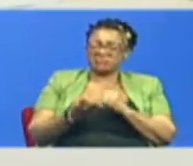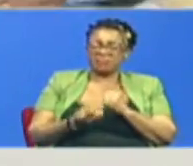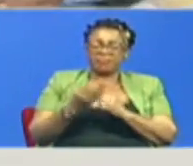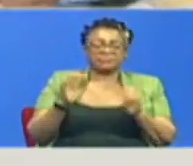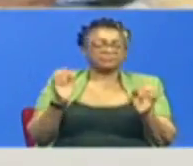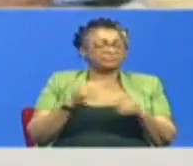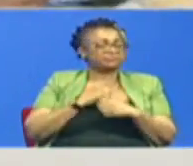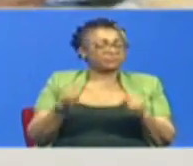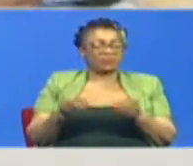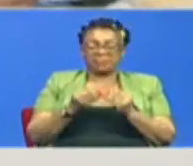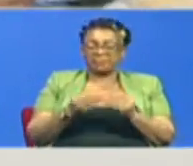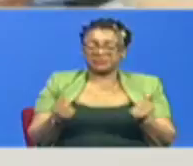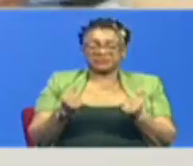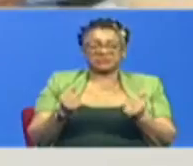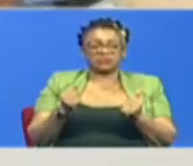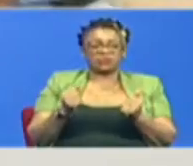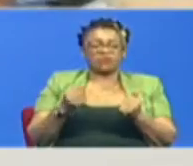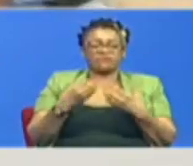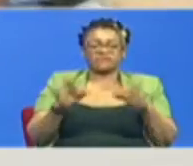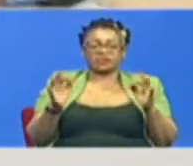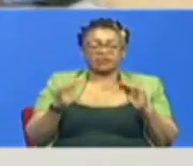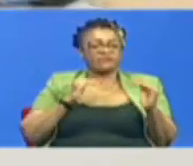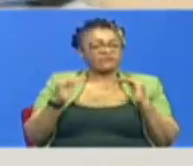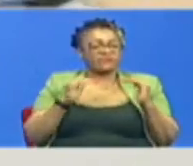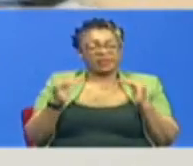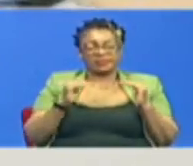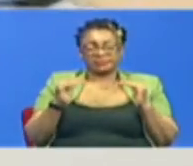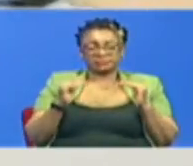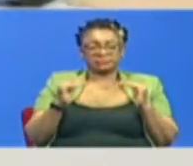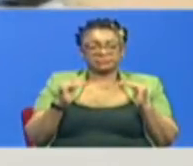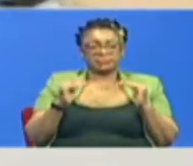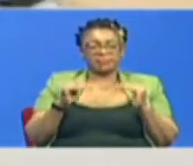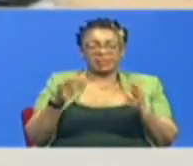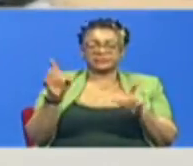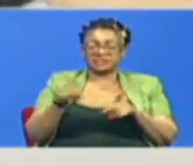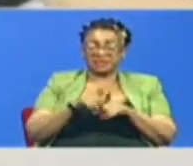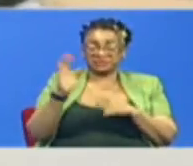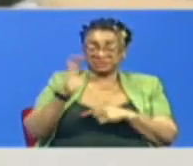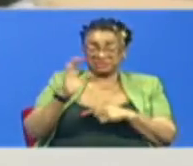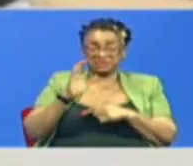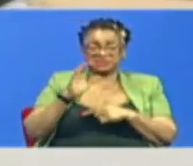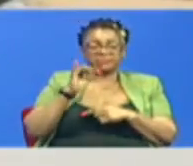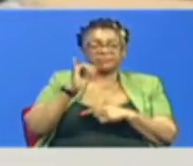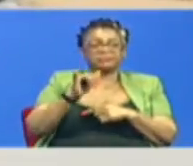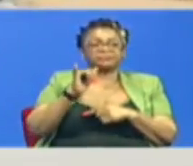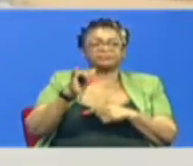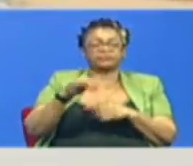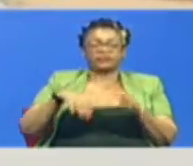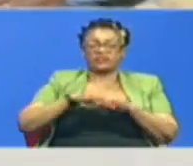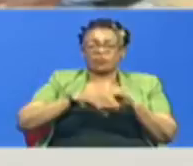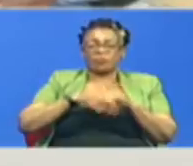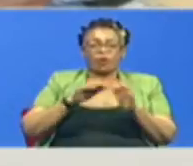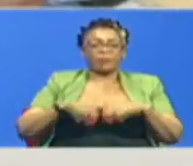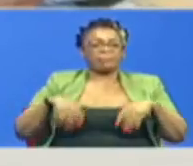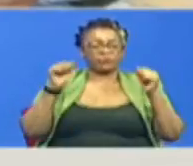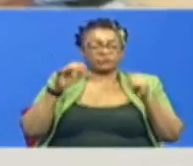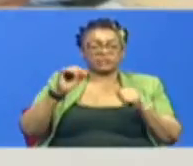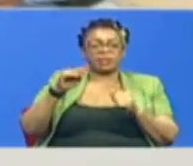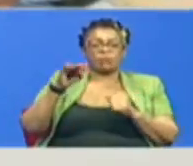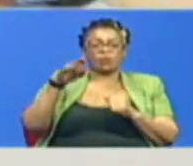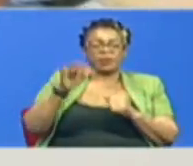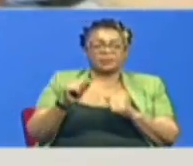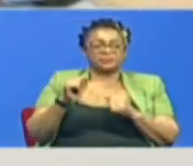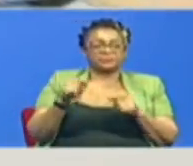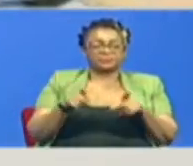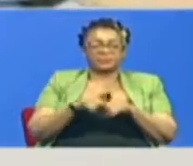the threshold of a free and fair exercise. Other candidates in the polls are former football boss Sammy Moya and